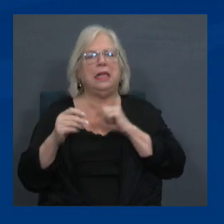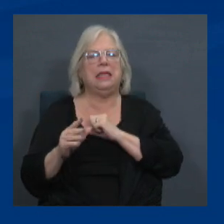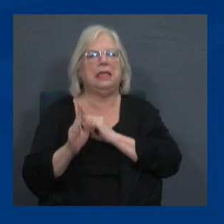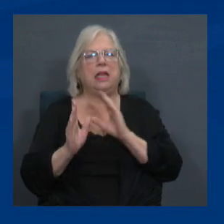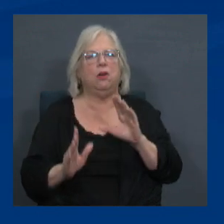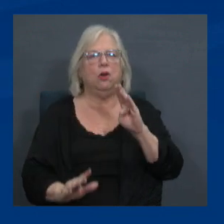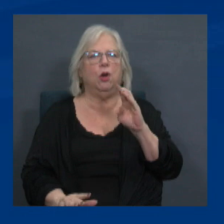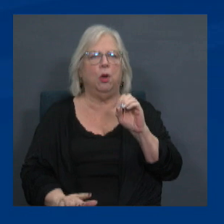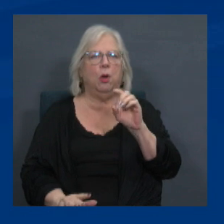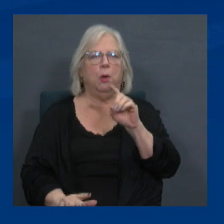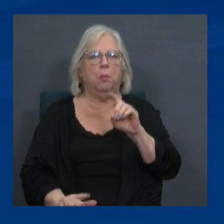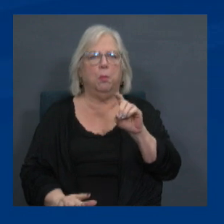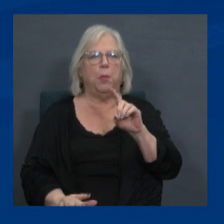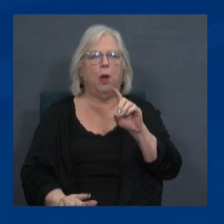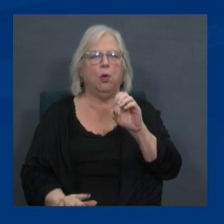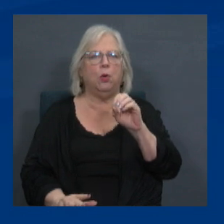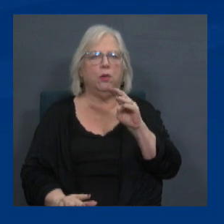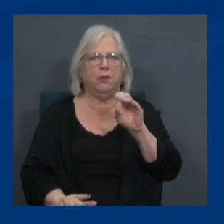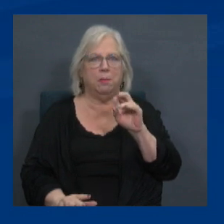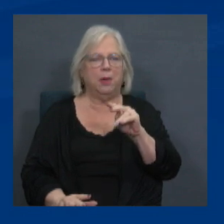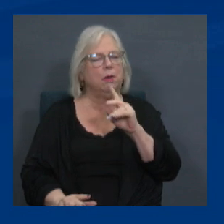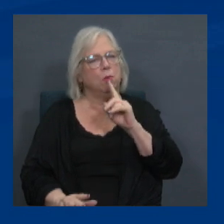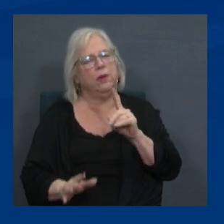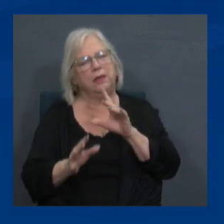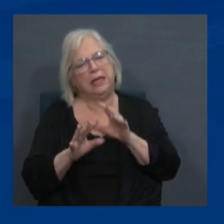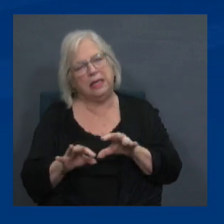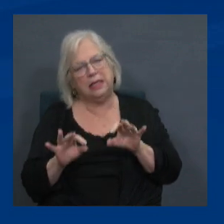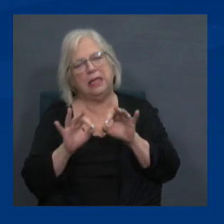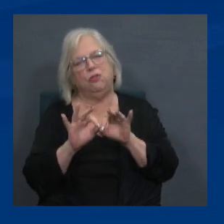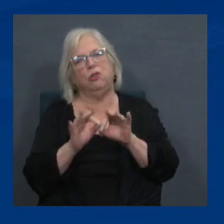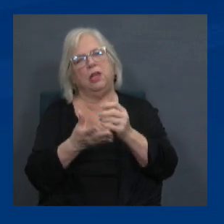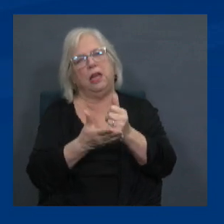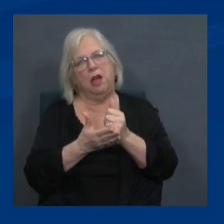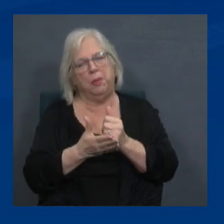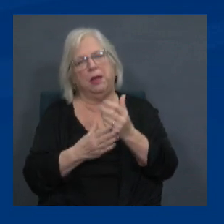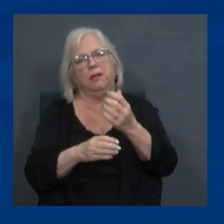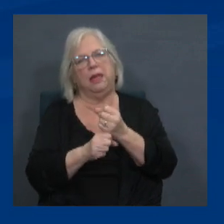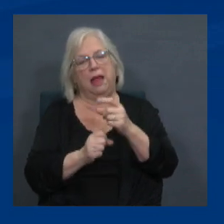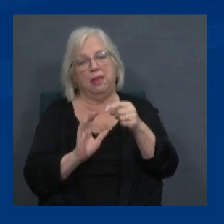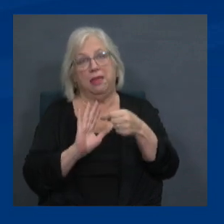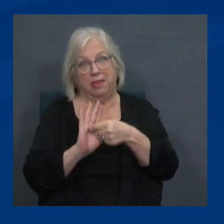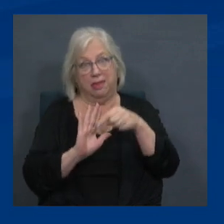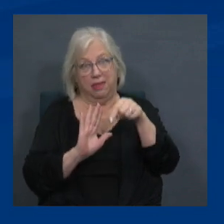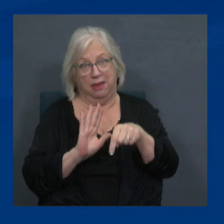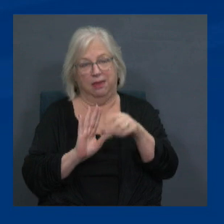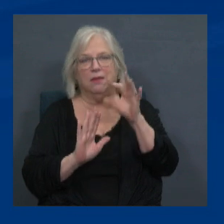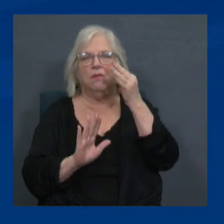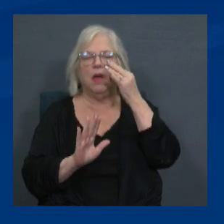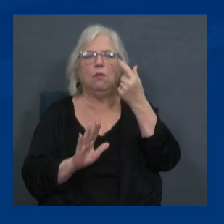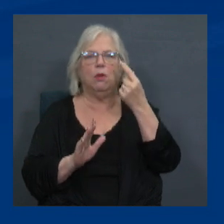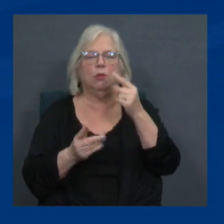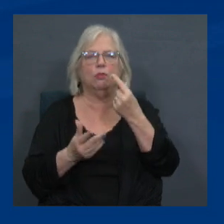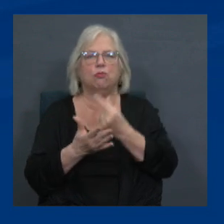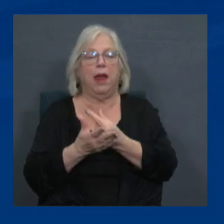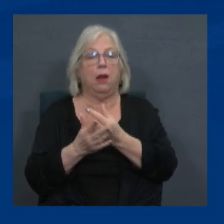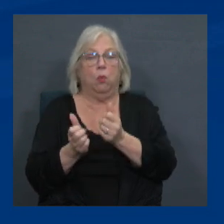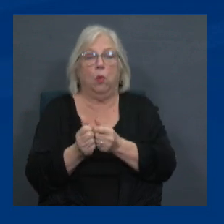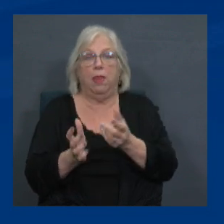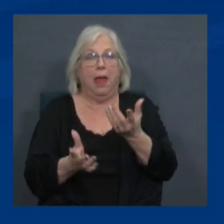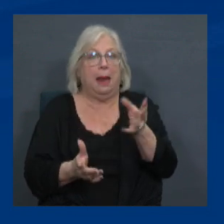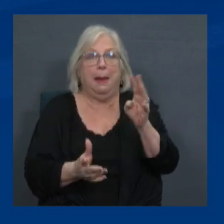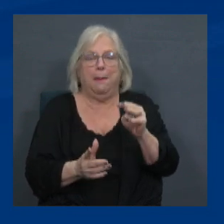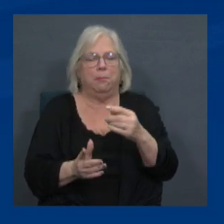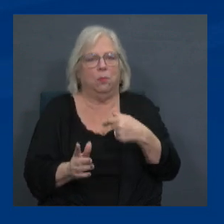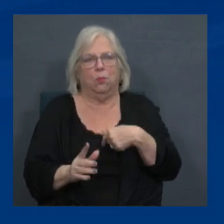was essential in helping and assisting us in getting this federal grant. Without him, we wouldn't have it. But he's been a